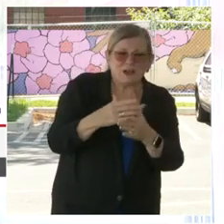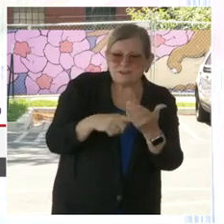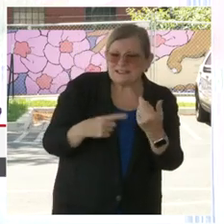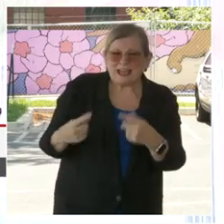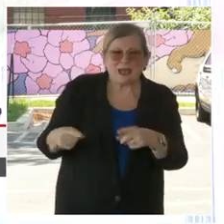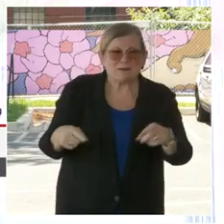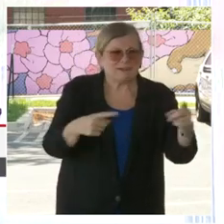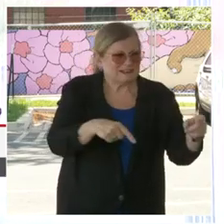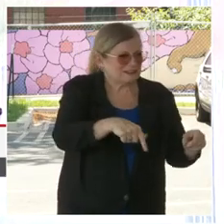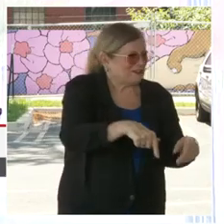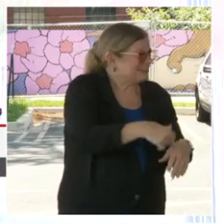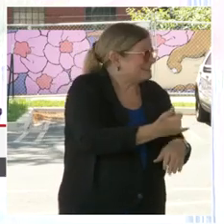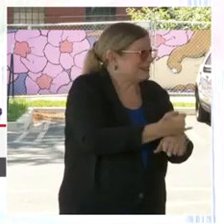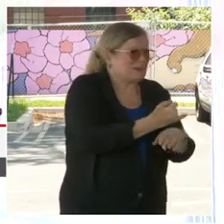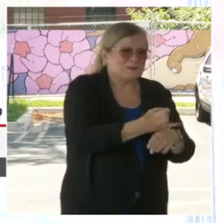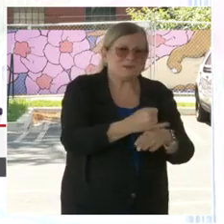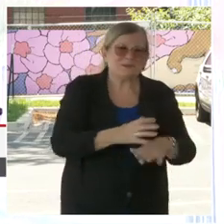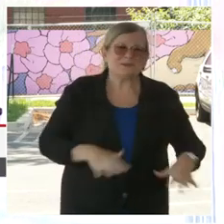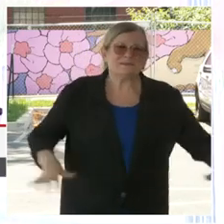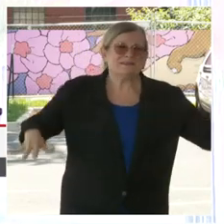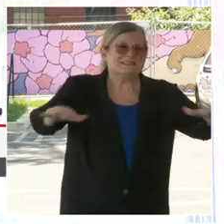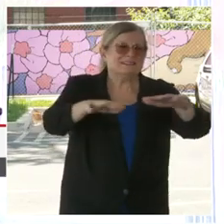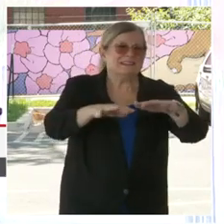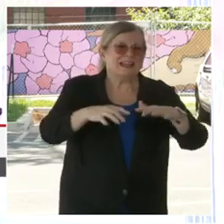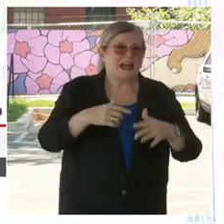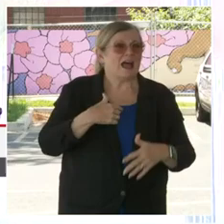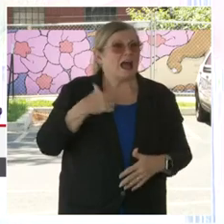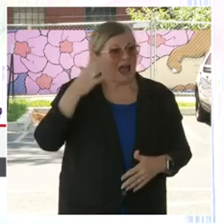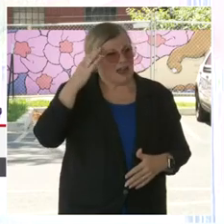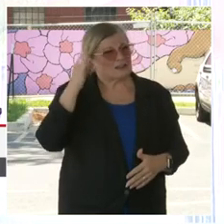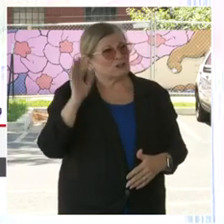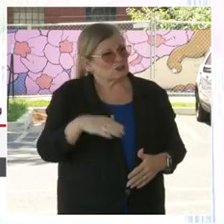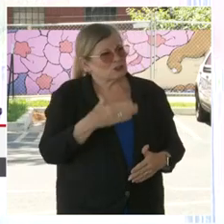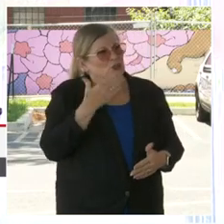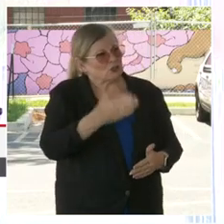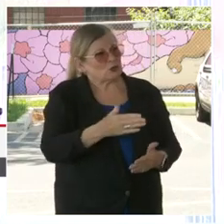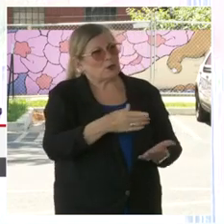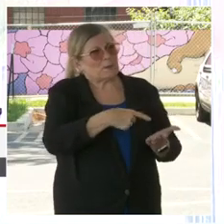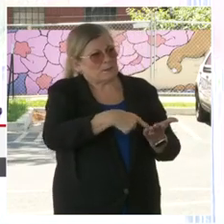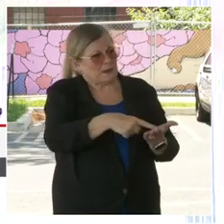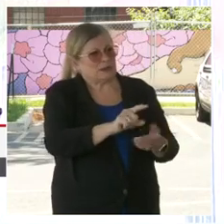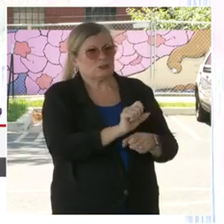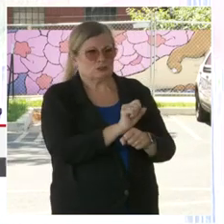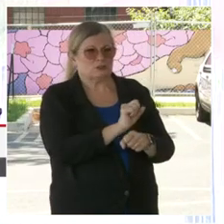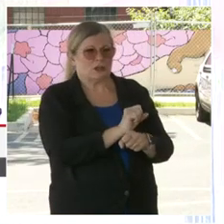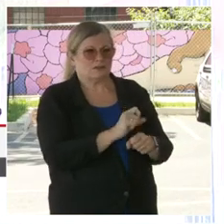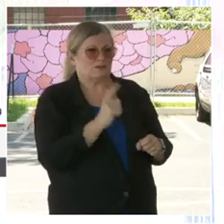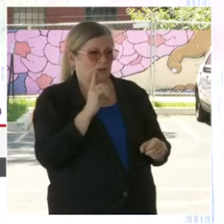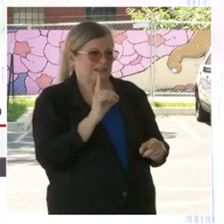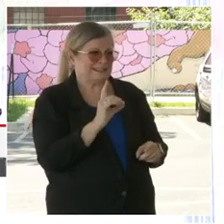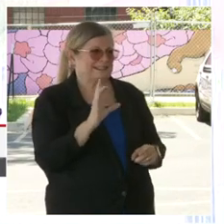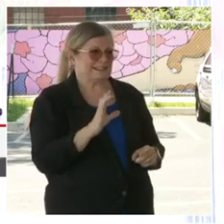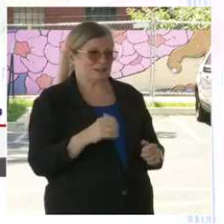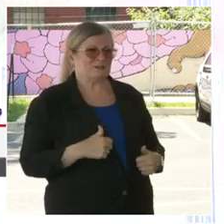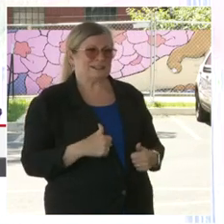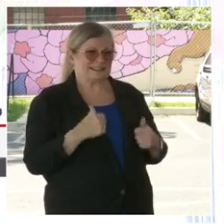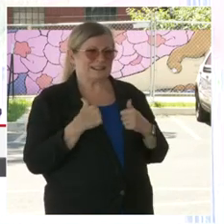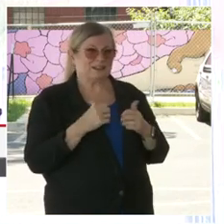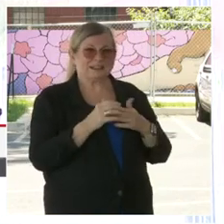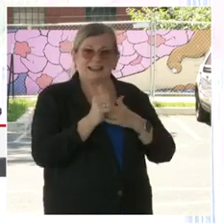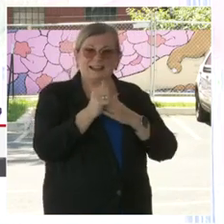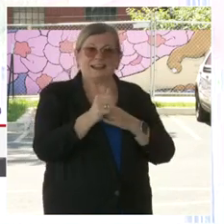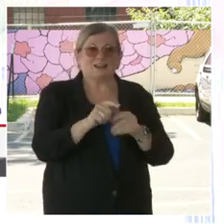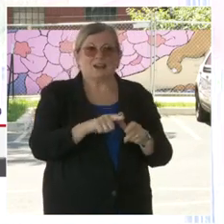campus alone. And I know that those are good paying jobs for DC residents that will lead to other good